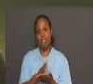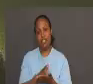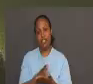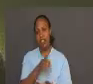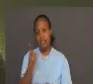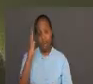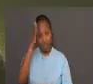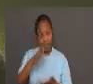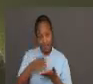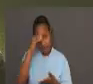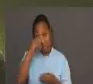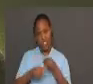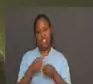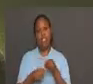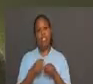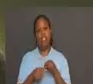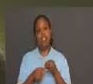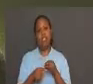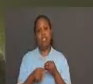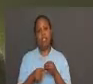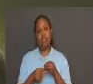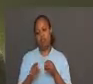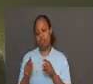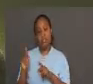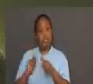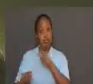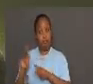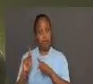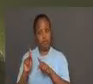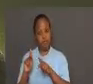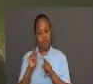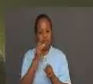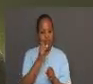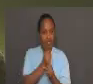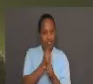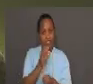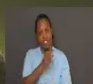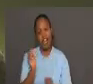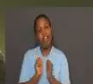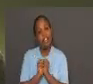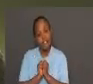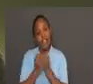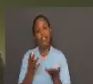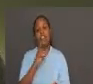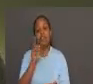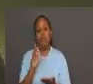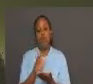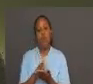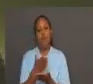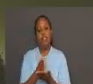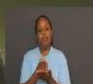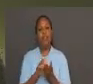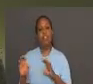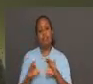will learn about the role of civic societies and about how to participate in